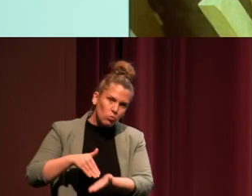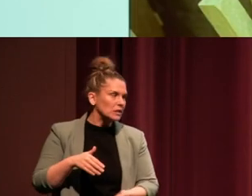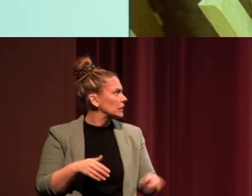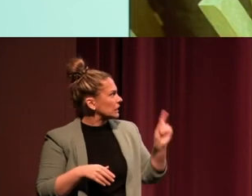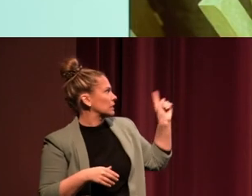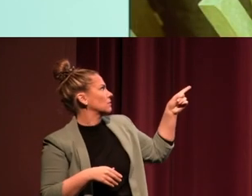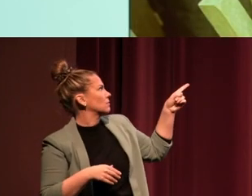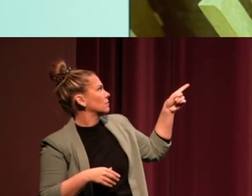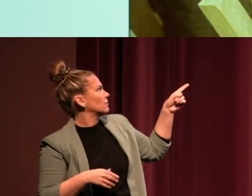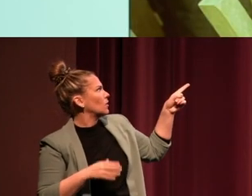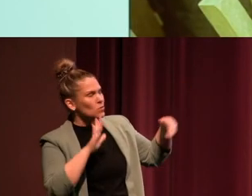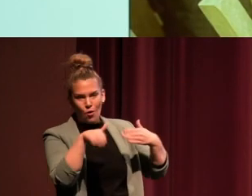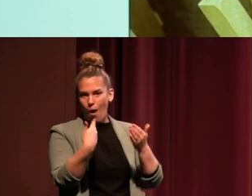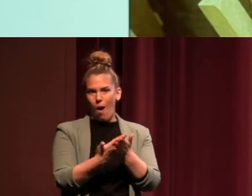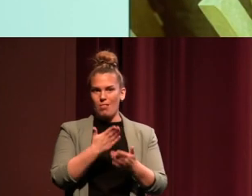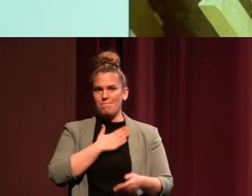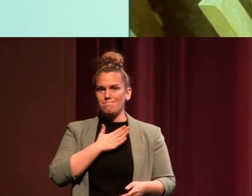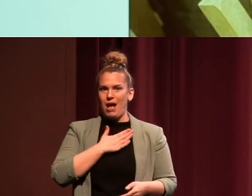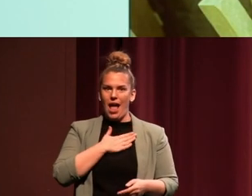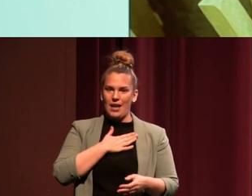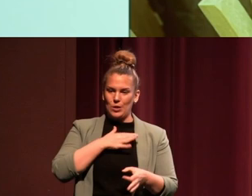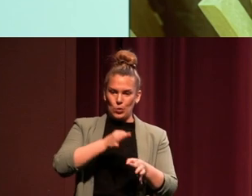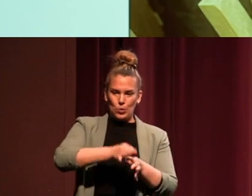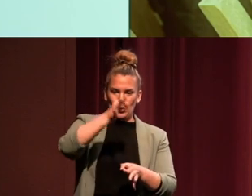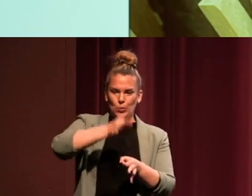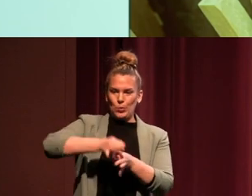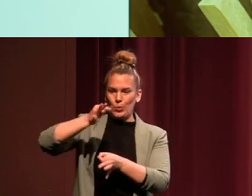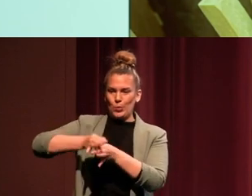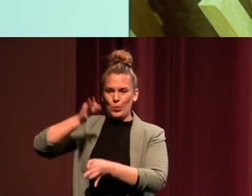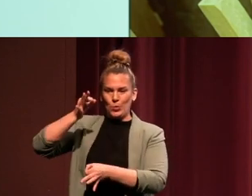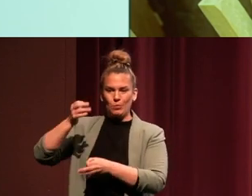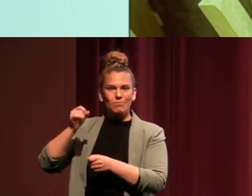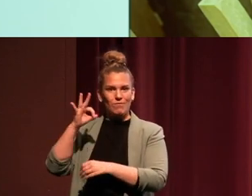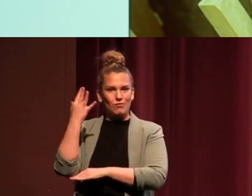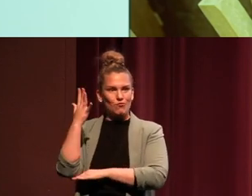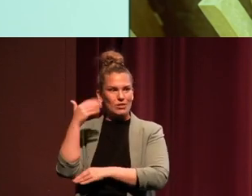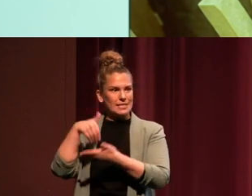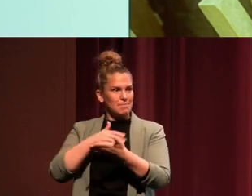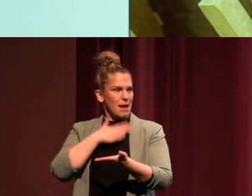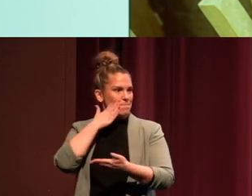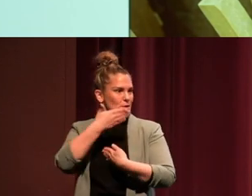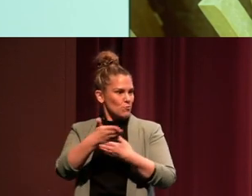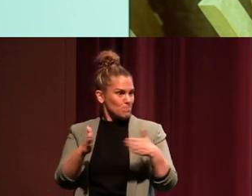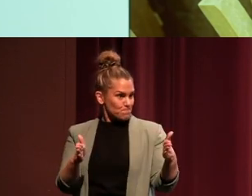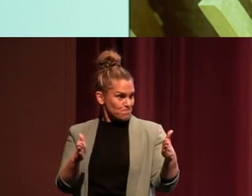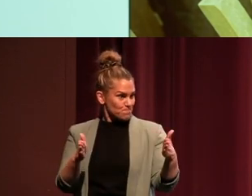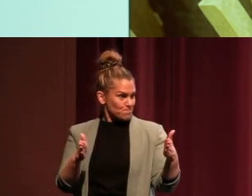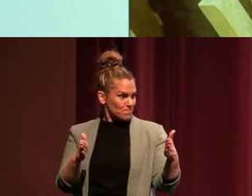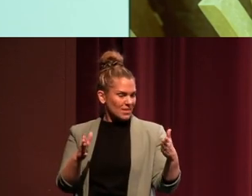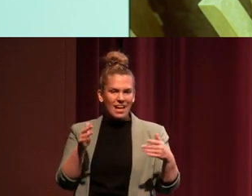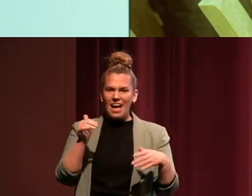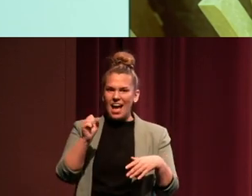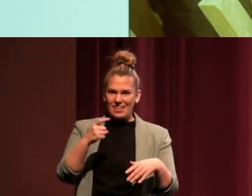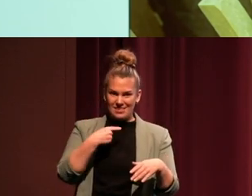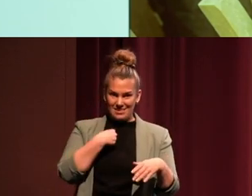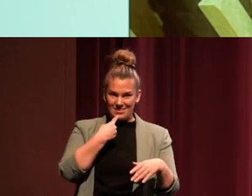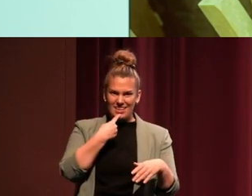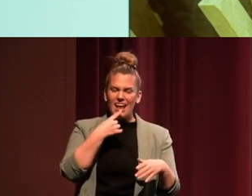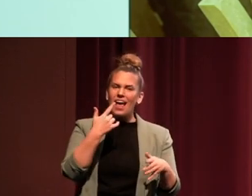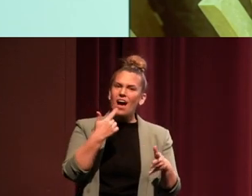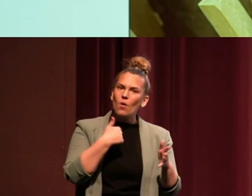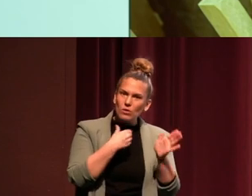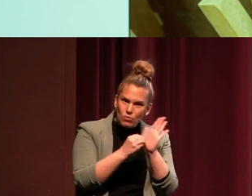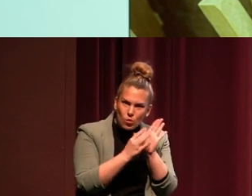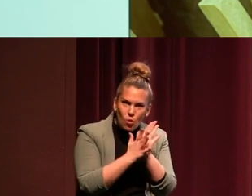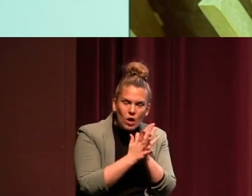forest of tree cores in my bedroom. And as I said, we core these trees to the dead center of the